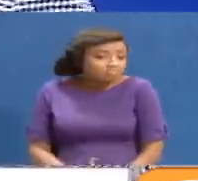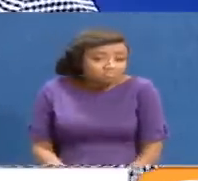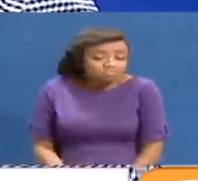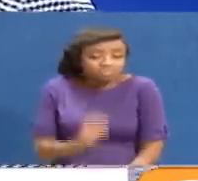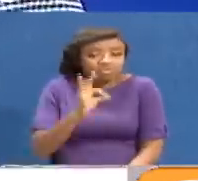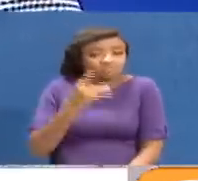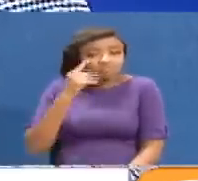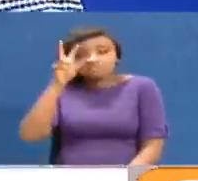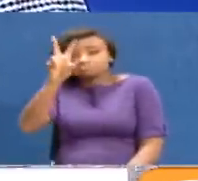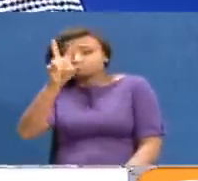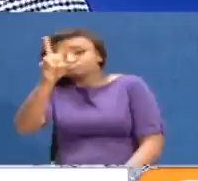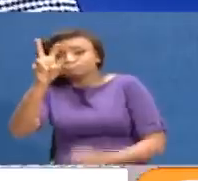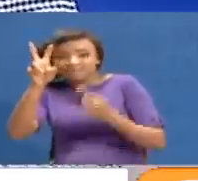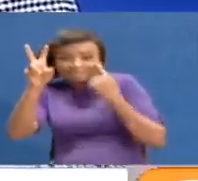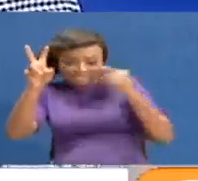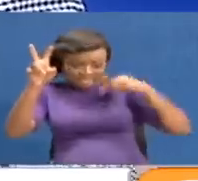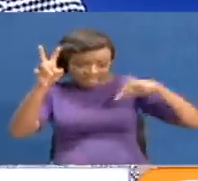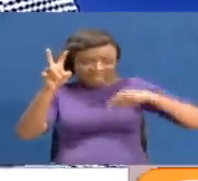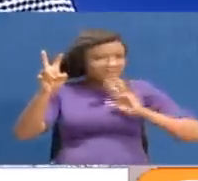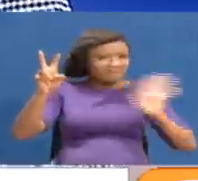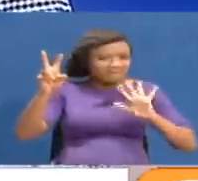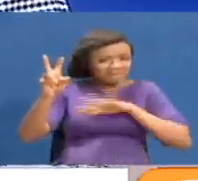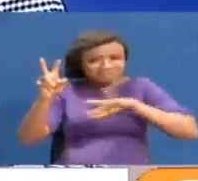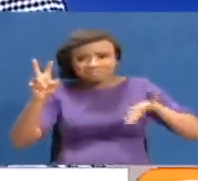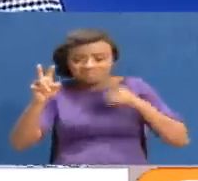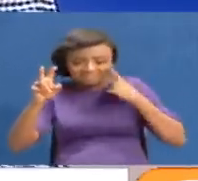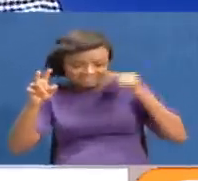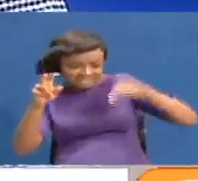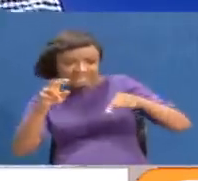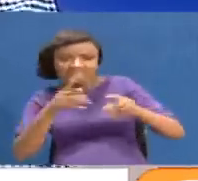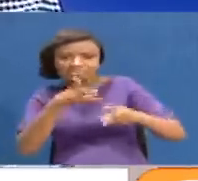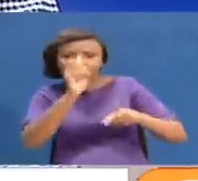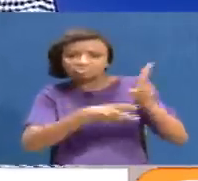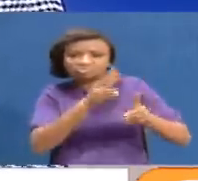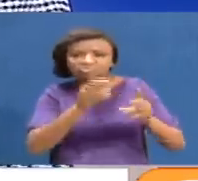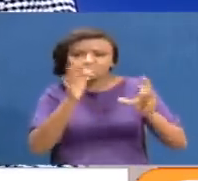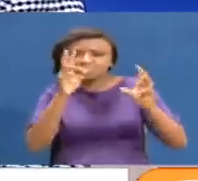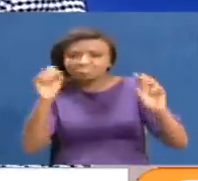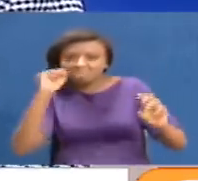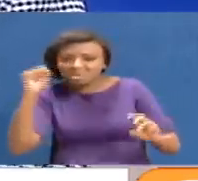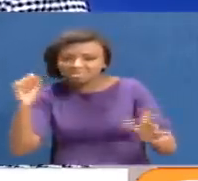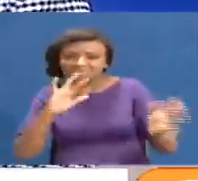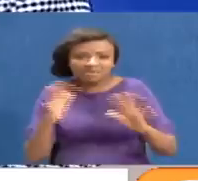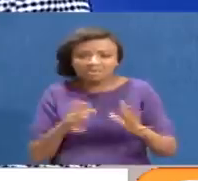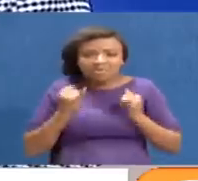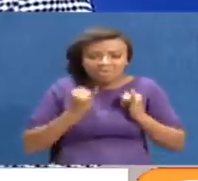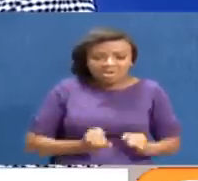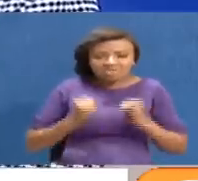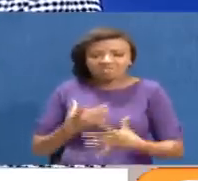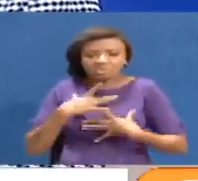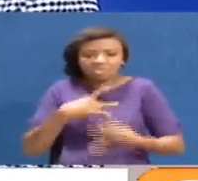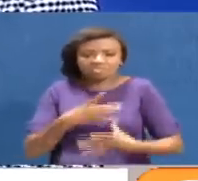at the bigger picture instead of the party, instead of 2022 politics, instead of, you know, individual